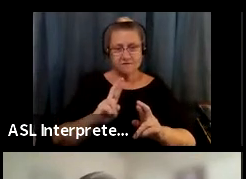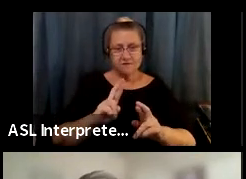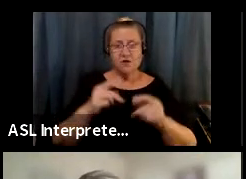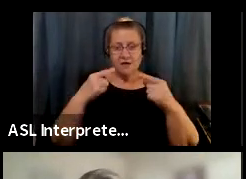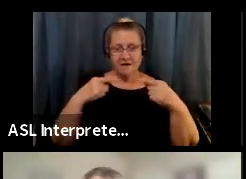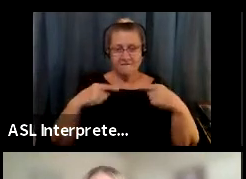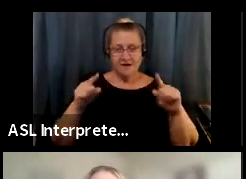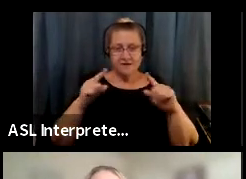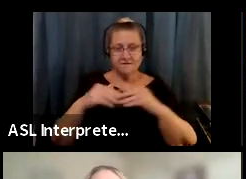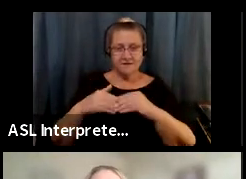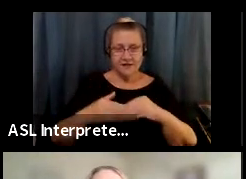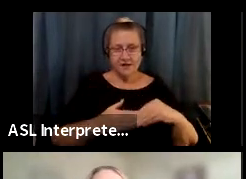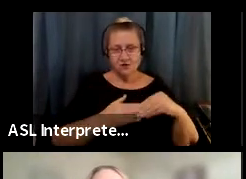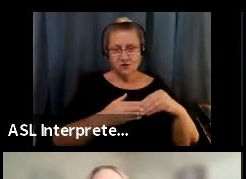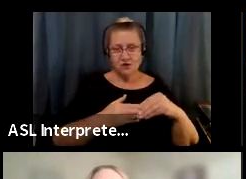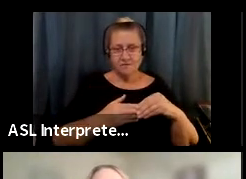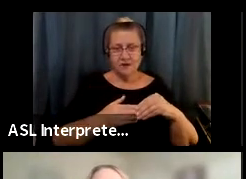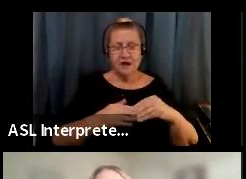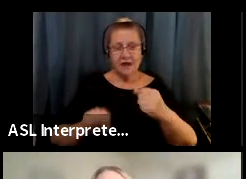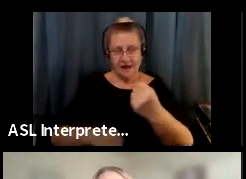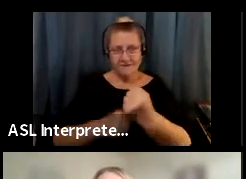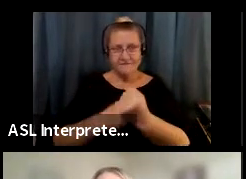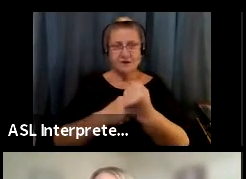leadership and advocacy.